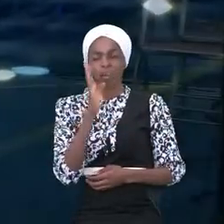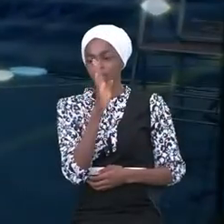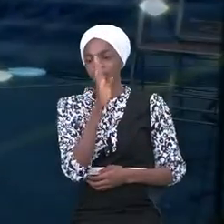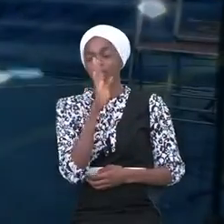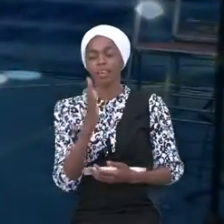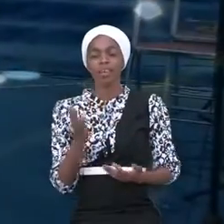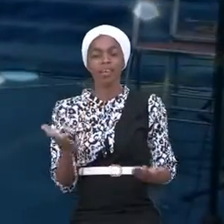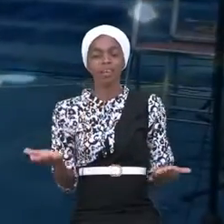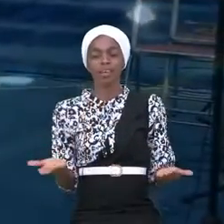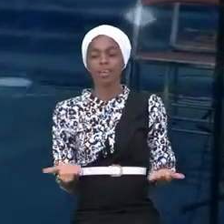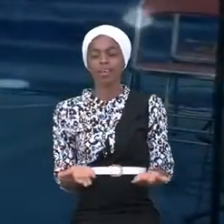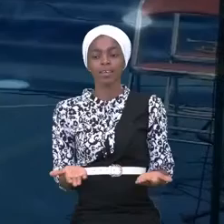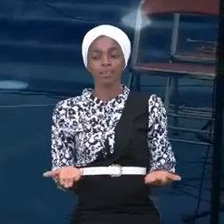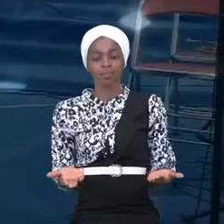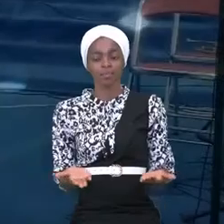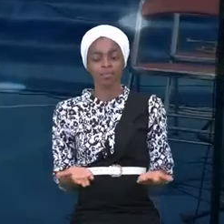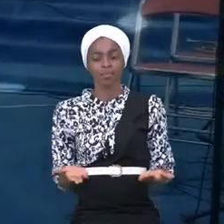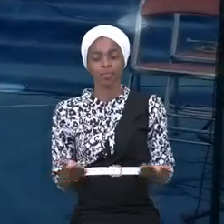I'll be here.